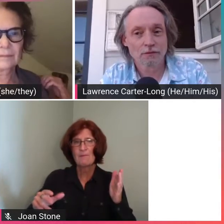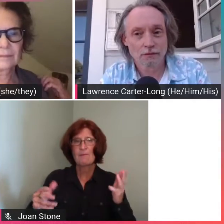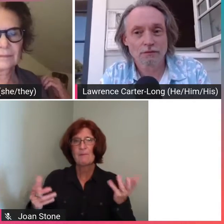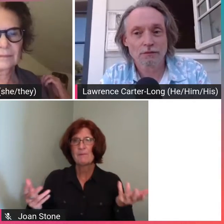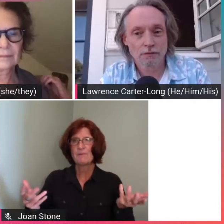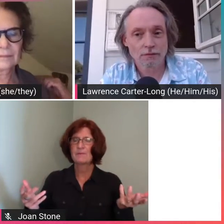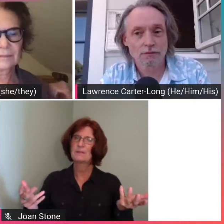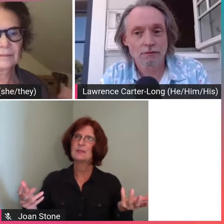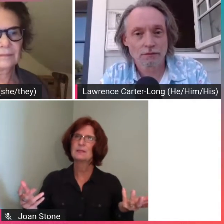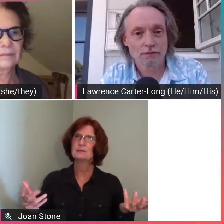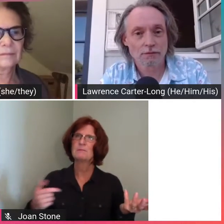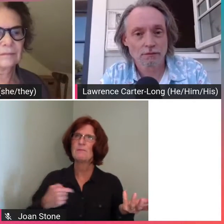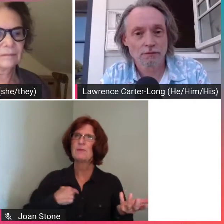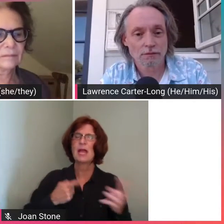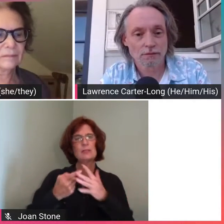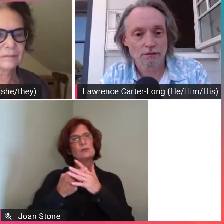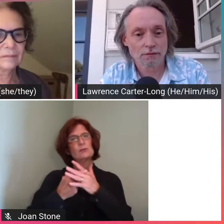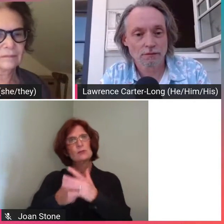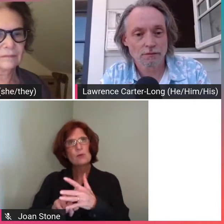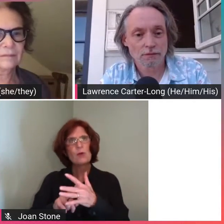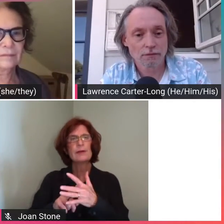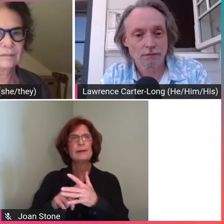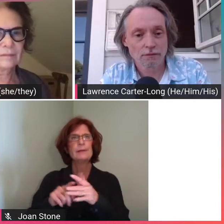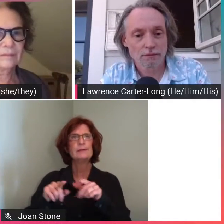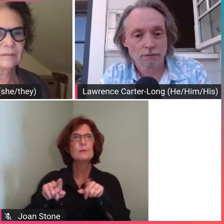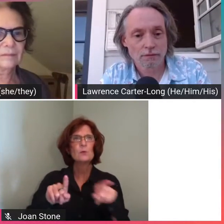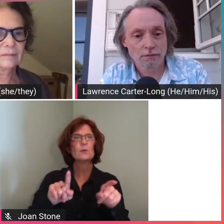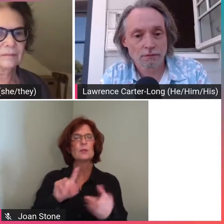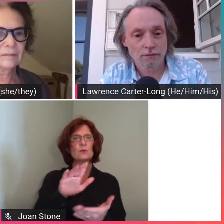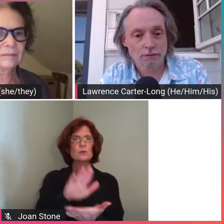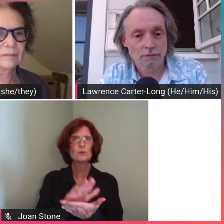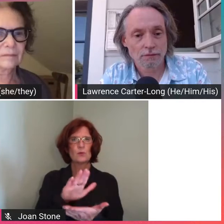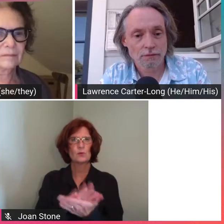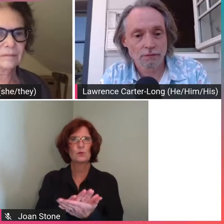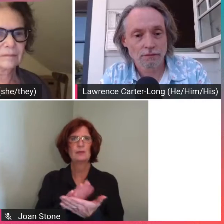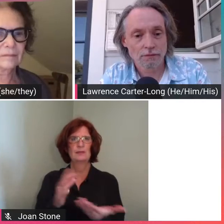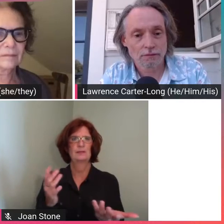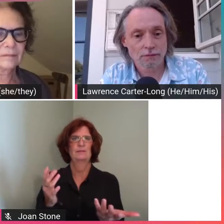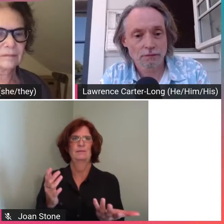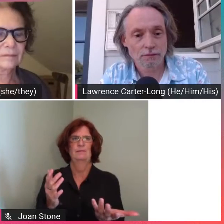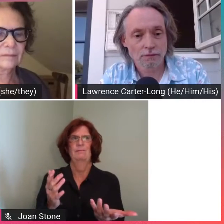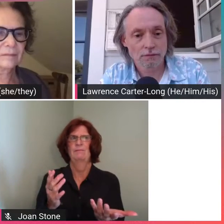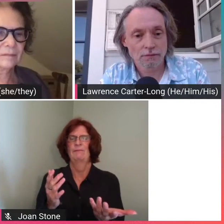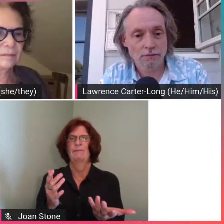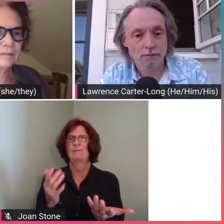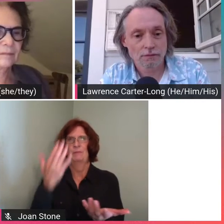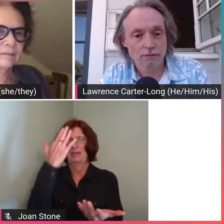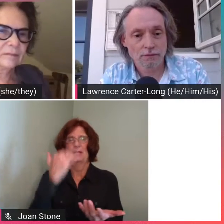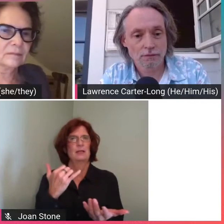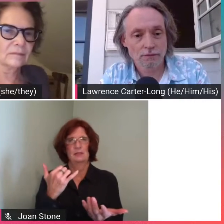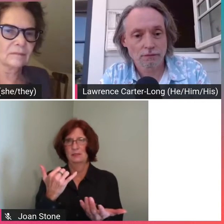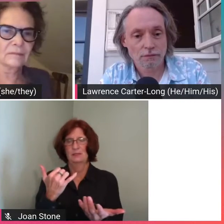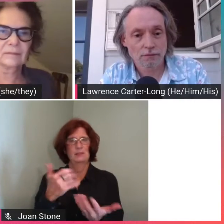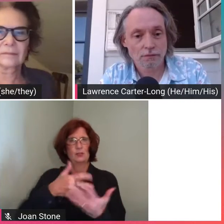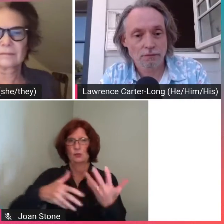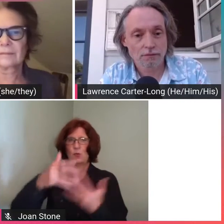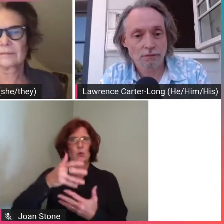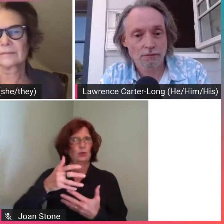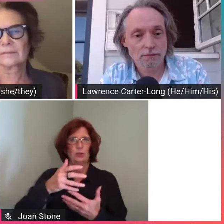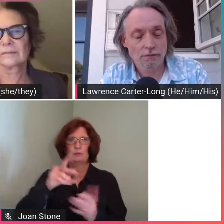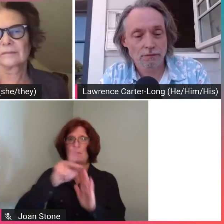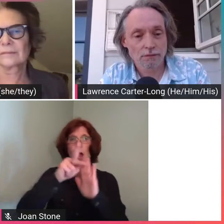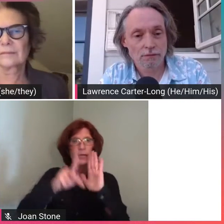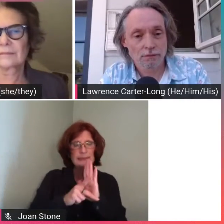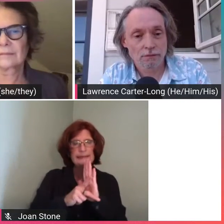I started in school due to changes in social policy that allowed disabled children to be